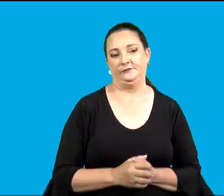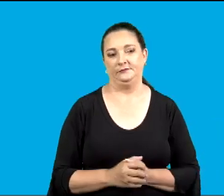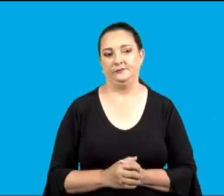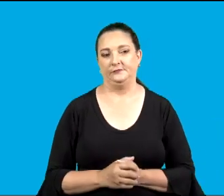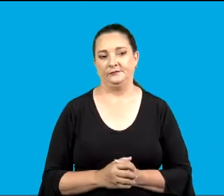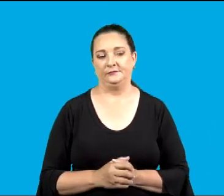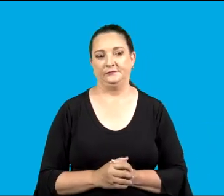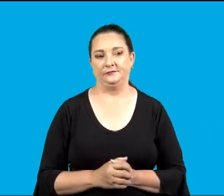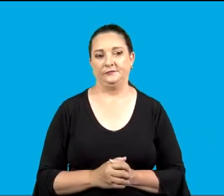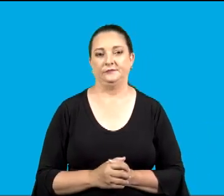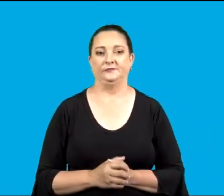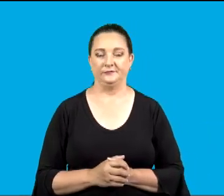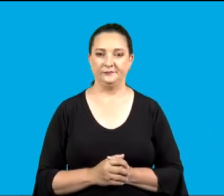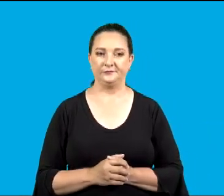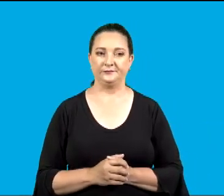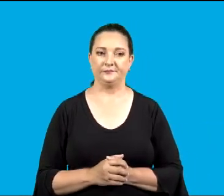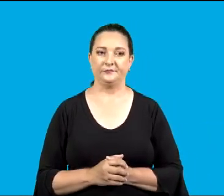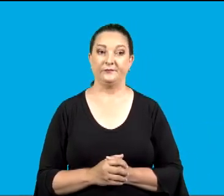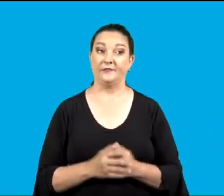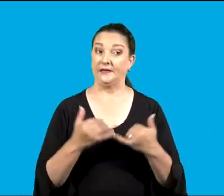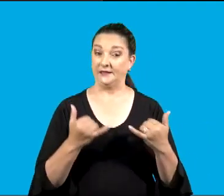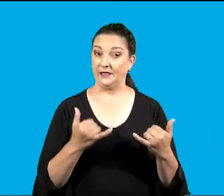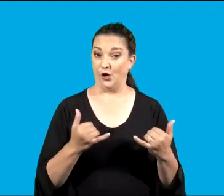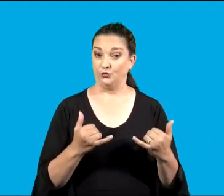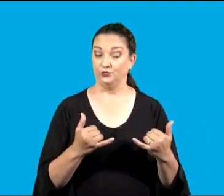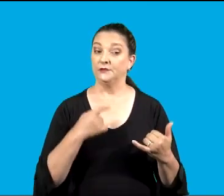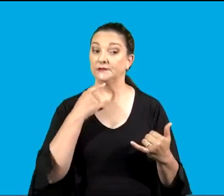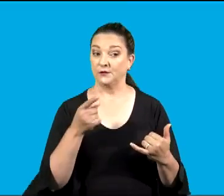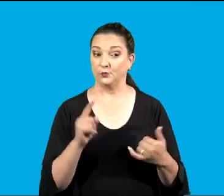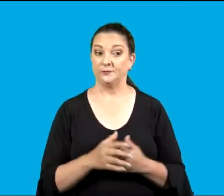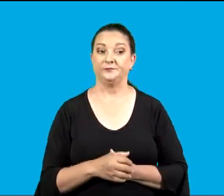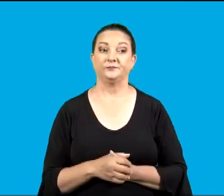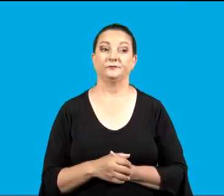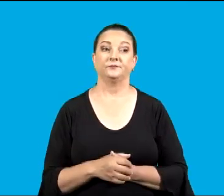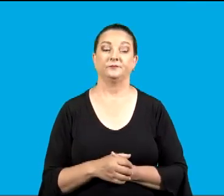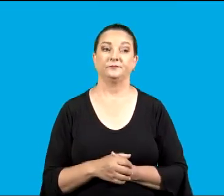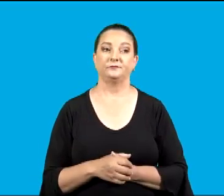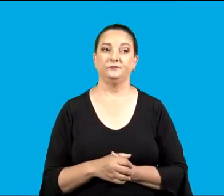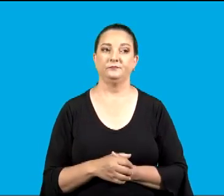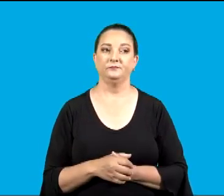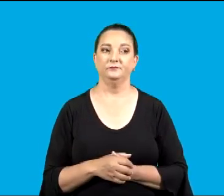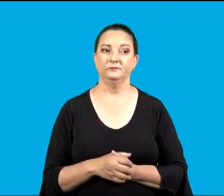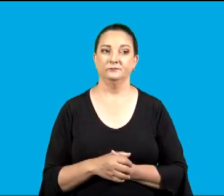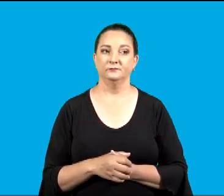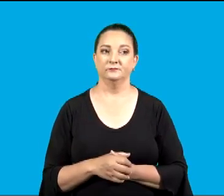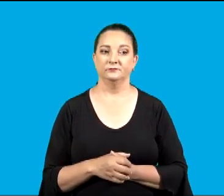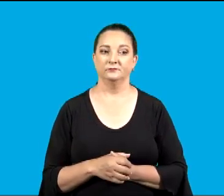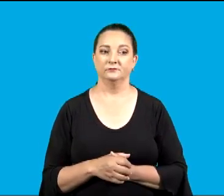15,840. Now I can close the bracket. So I'm now coming to say it is